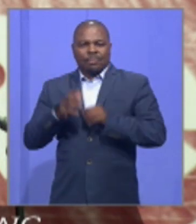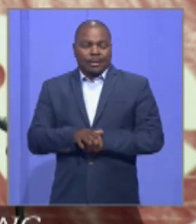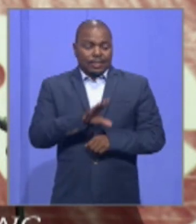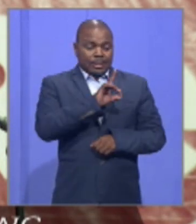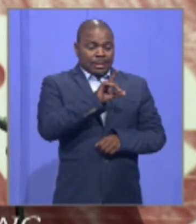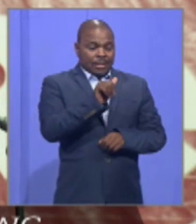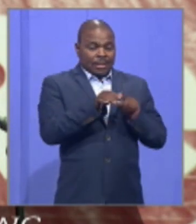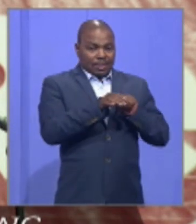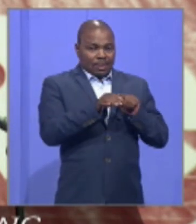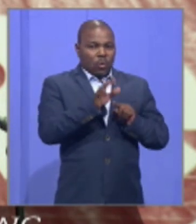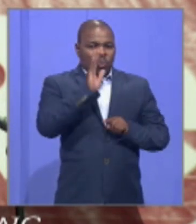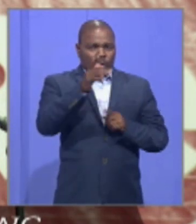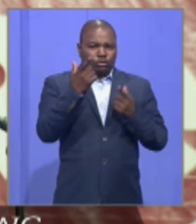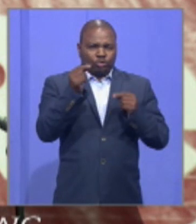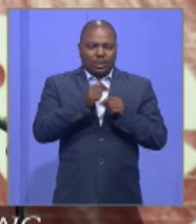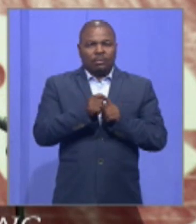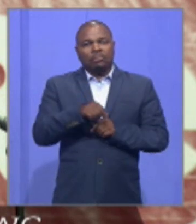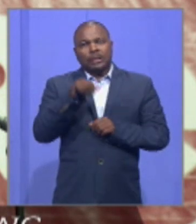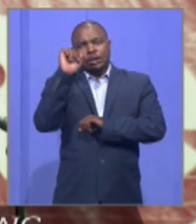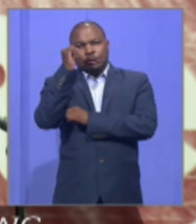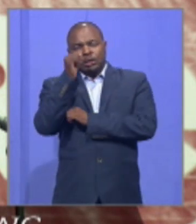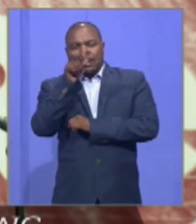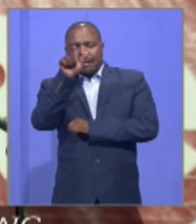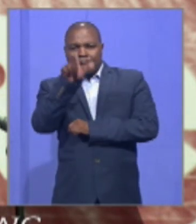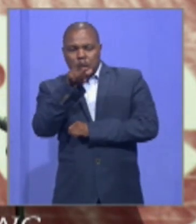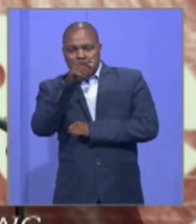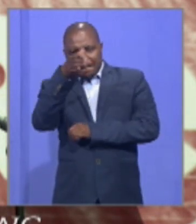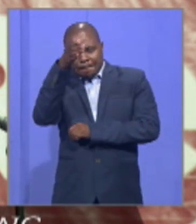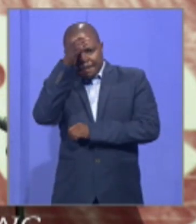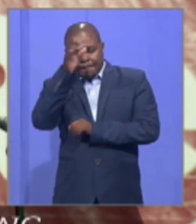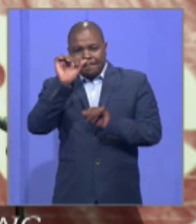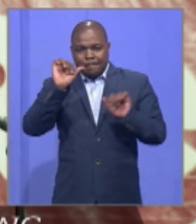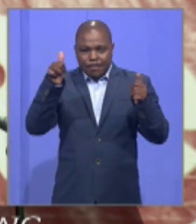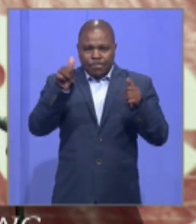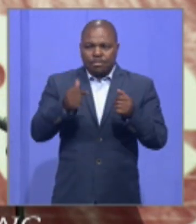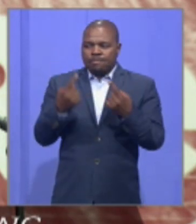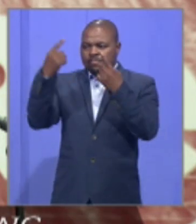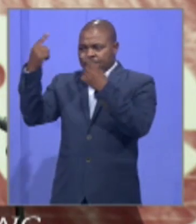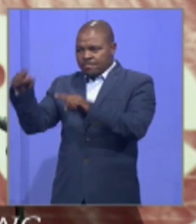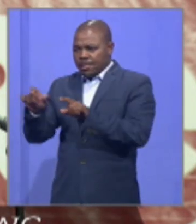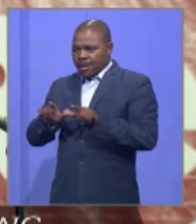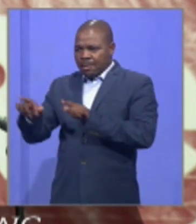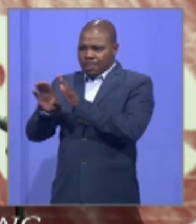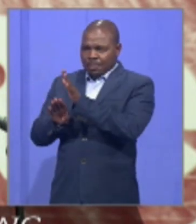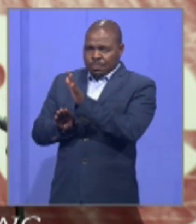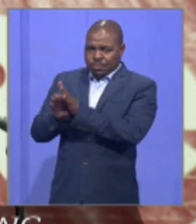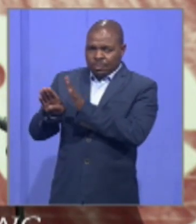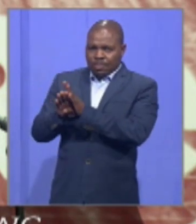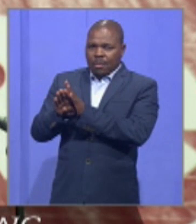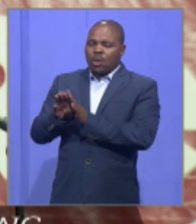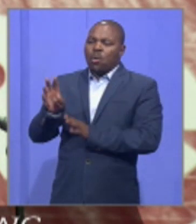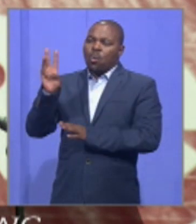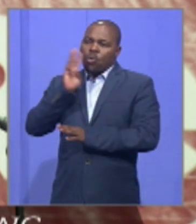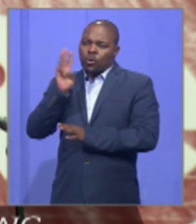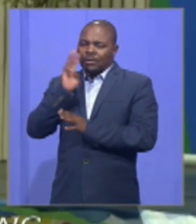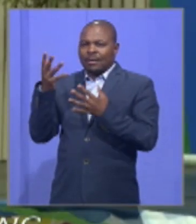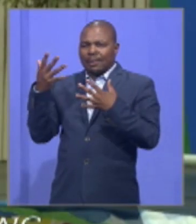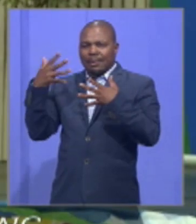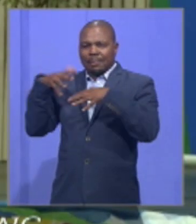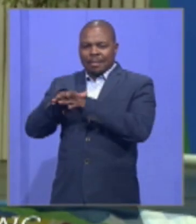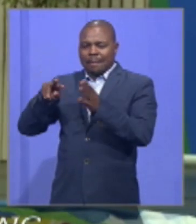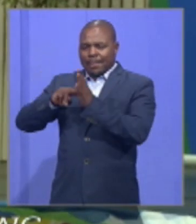will employ competent engineers to develop a Limpopo water master implementation